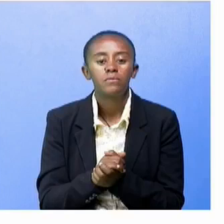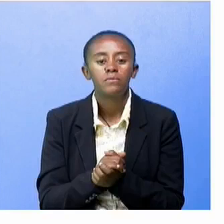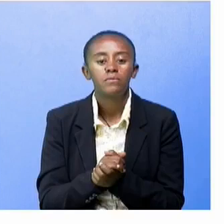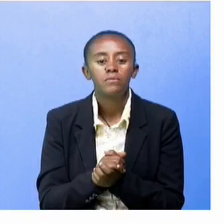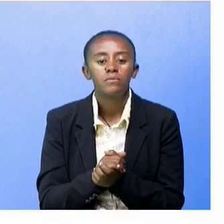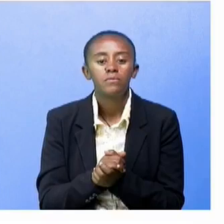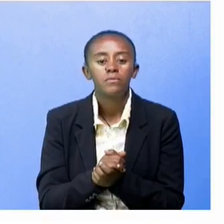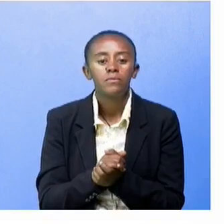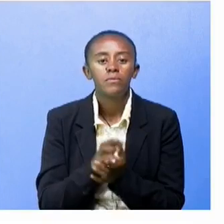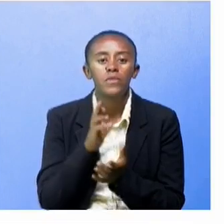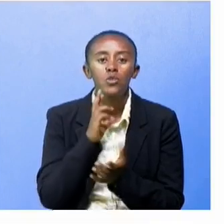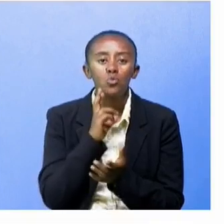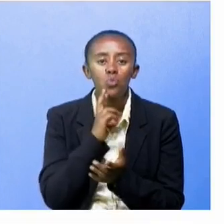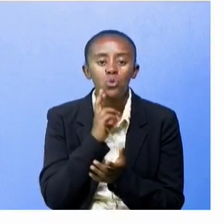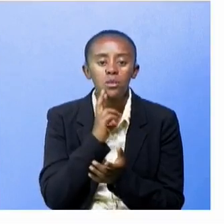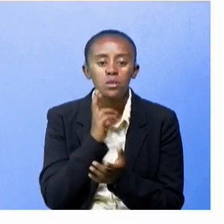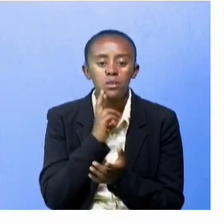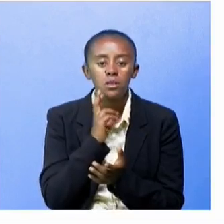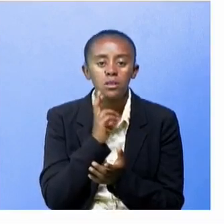Ruth